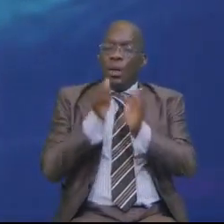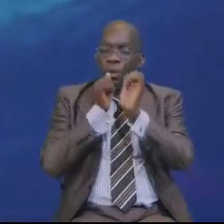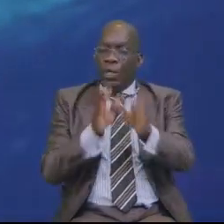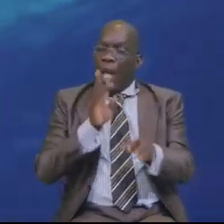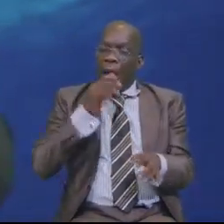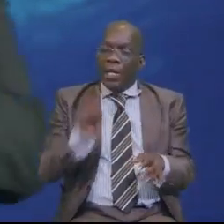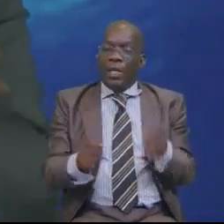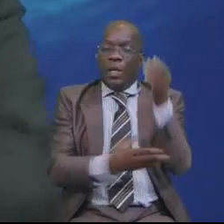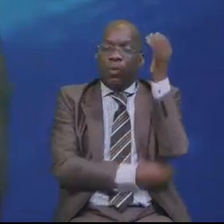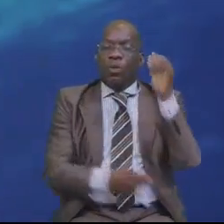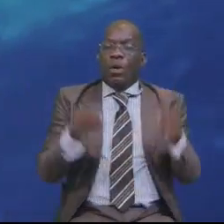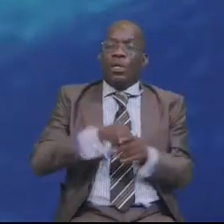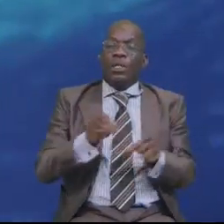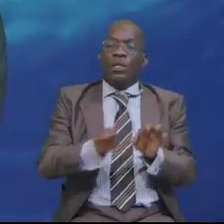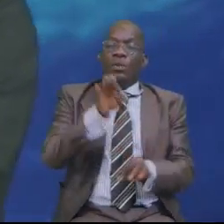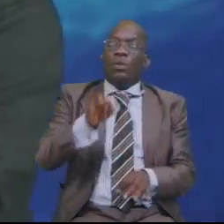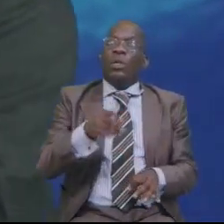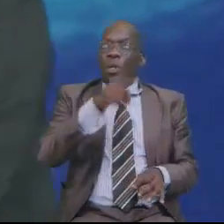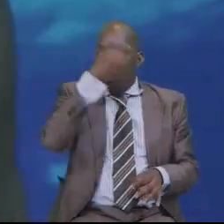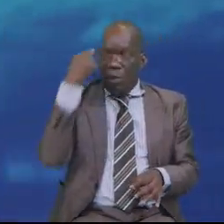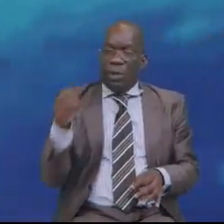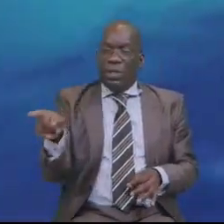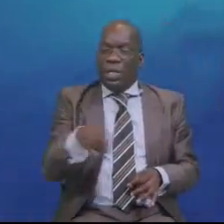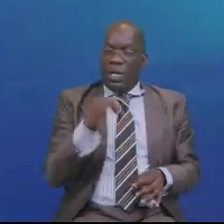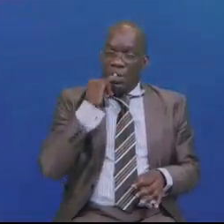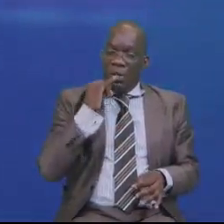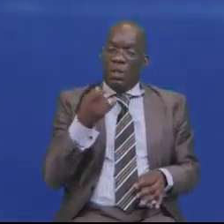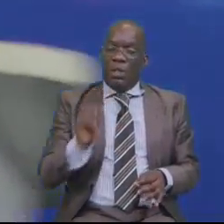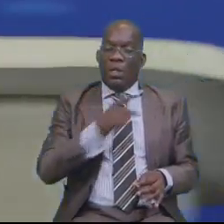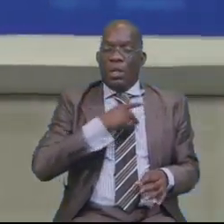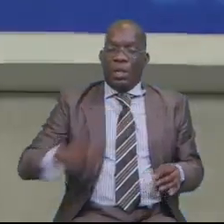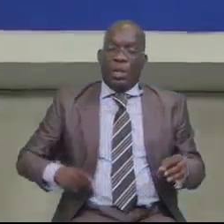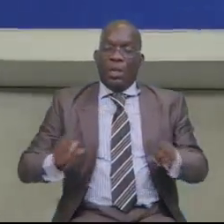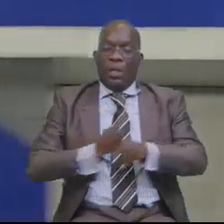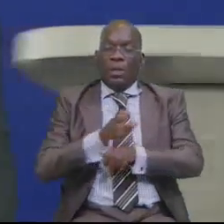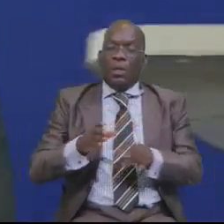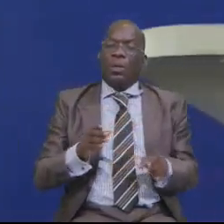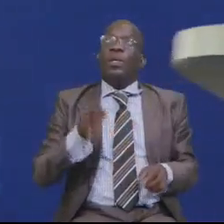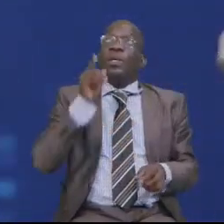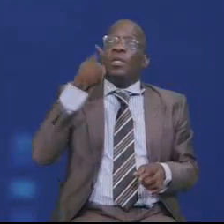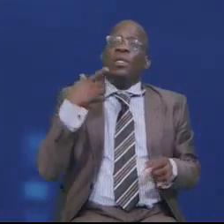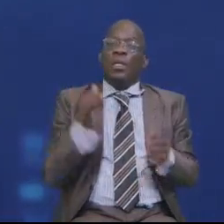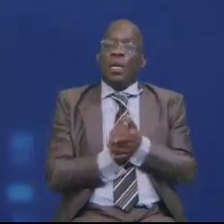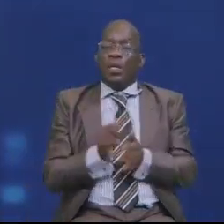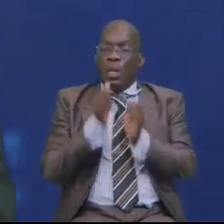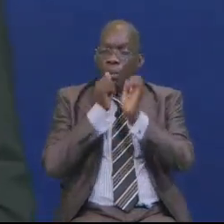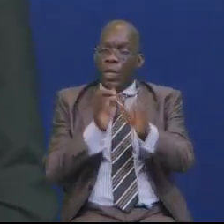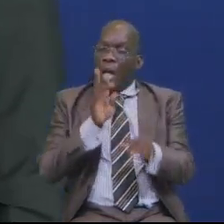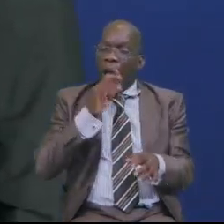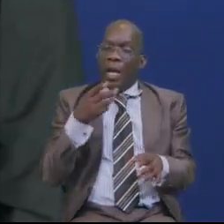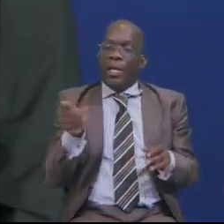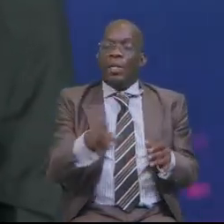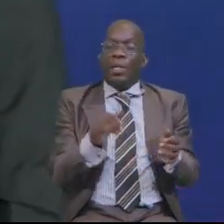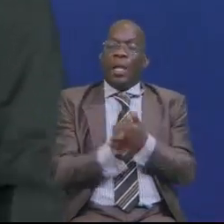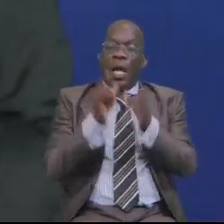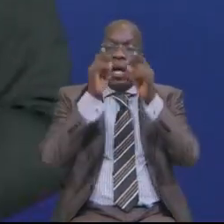spirit, because theirs will be the kingdom. He says, blessed are they that mourn. What are they